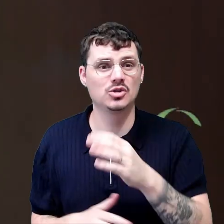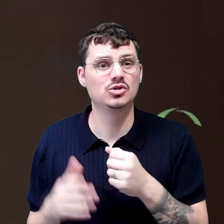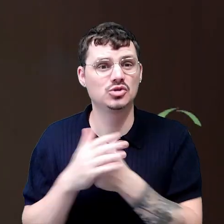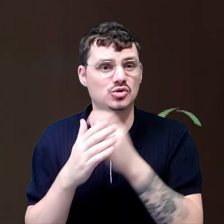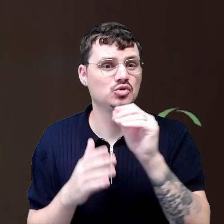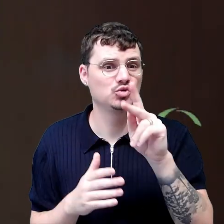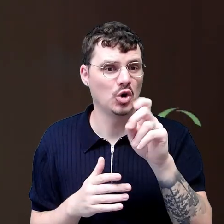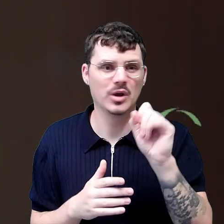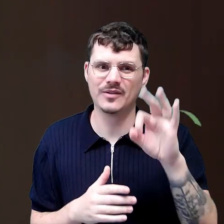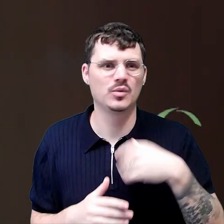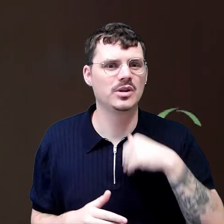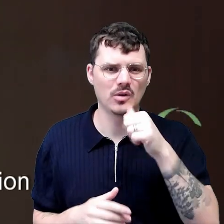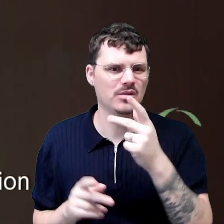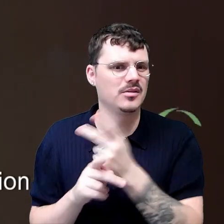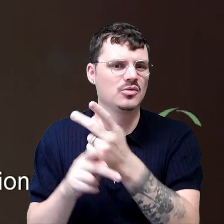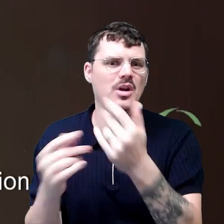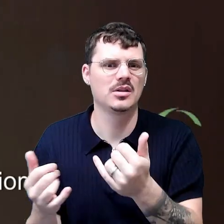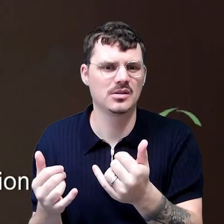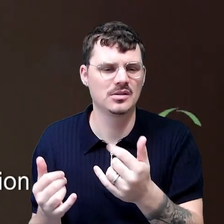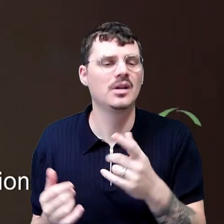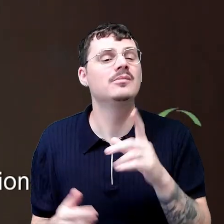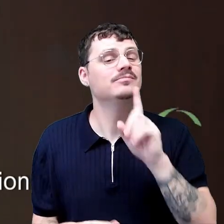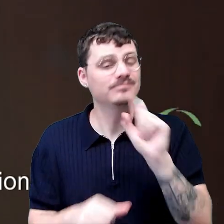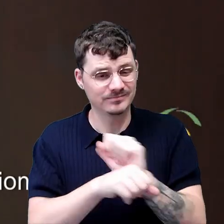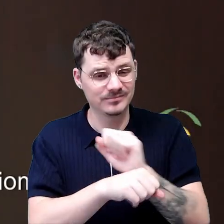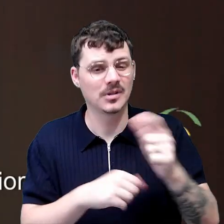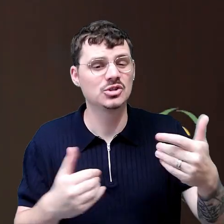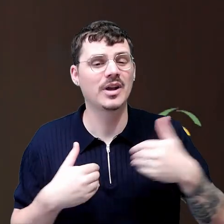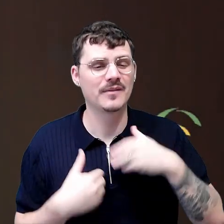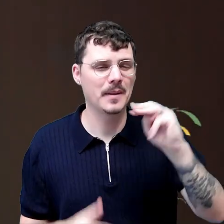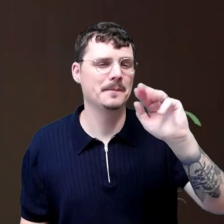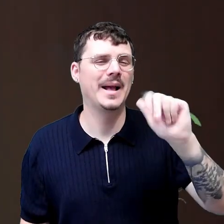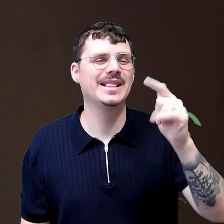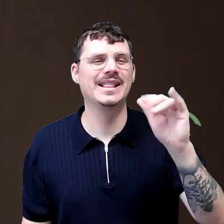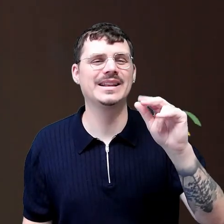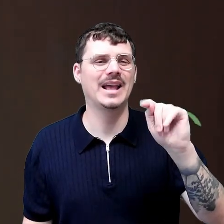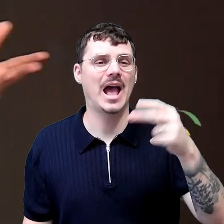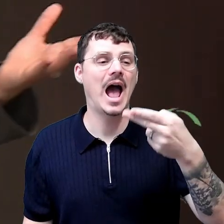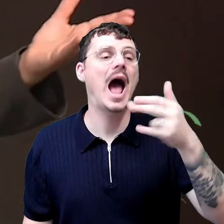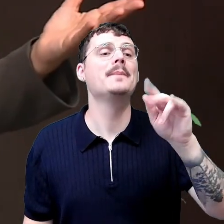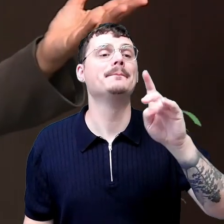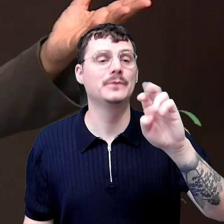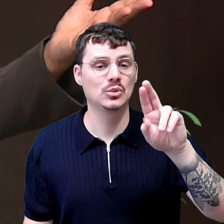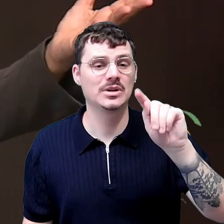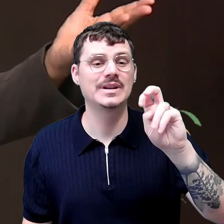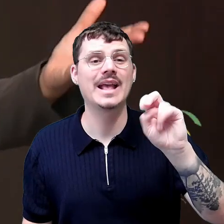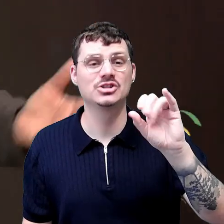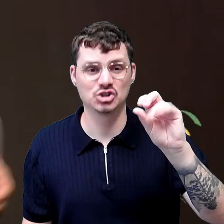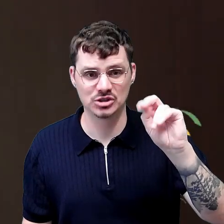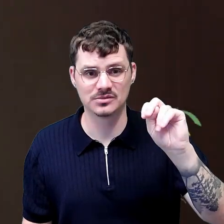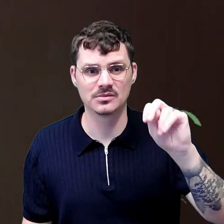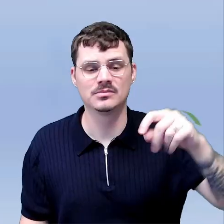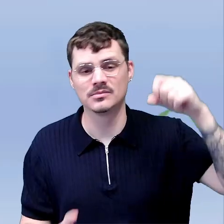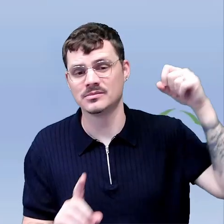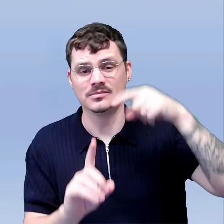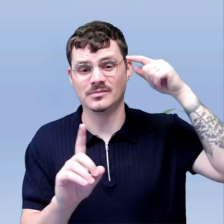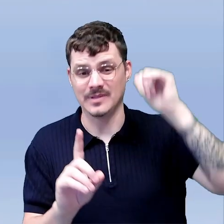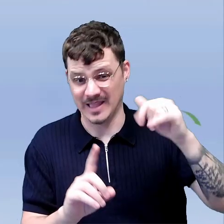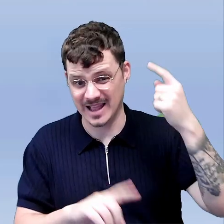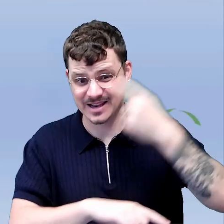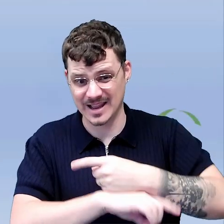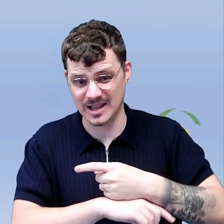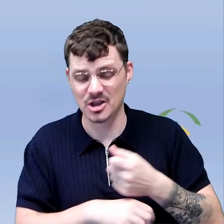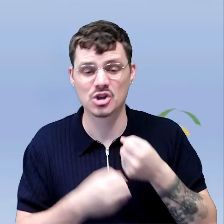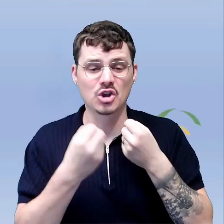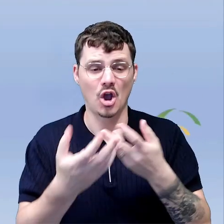if we don't do something right away. Sure enough, she had malignant hypertension, and it spiked up that day, caused her to